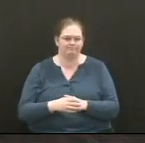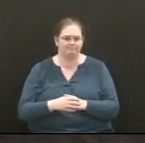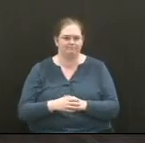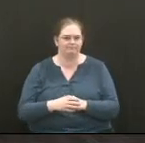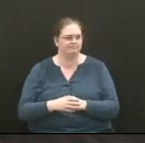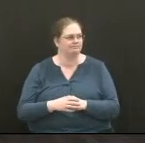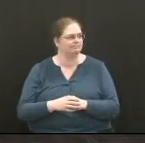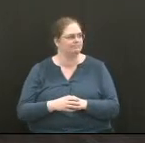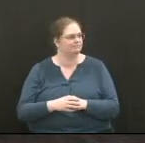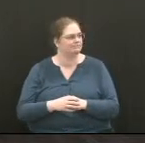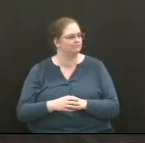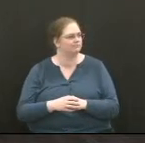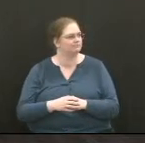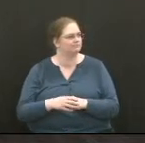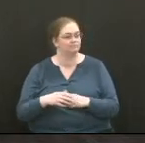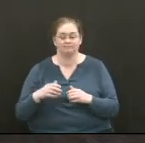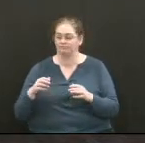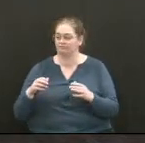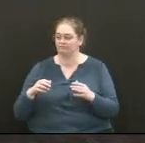Yes, sir.